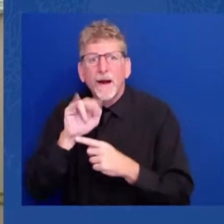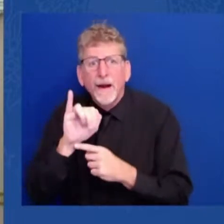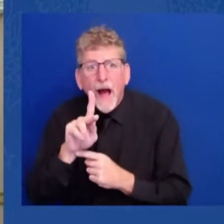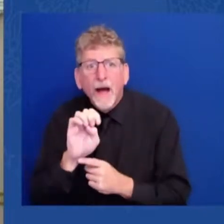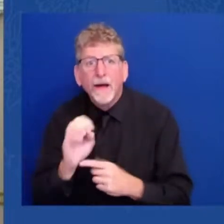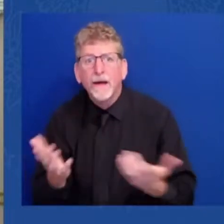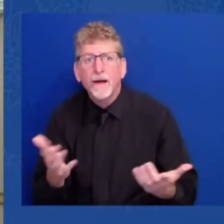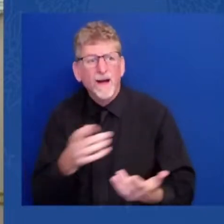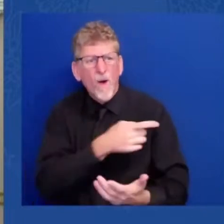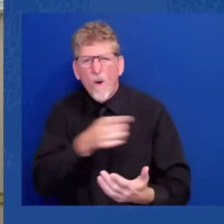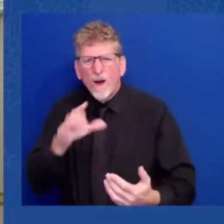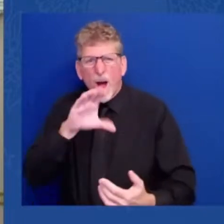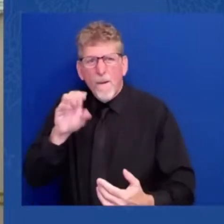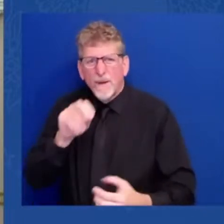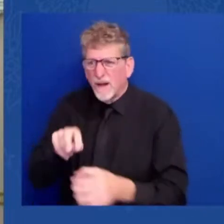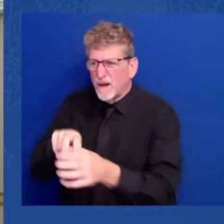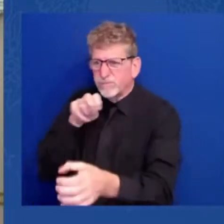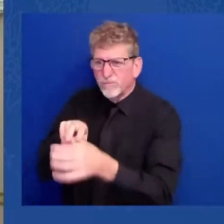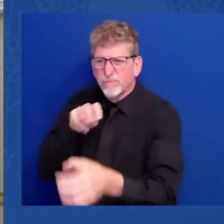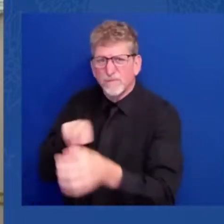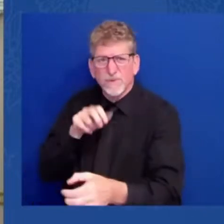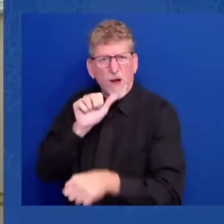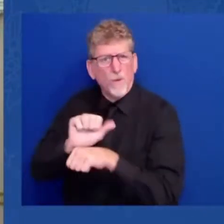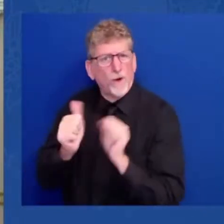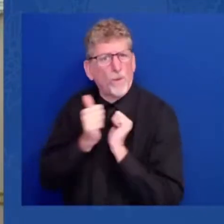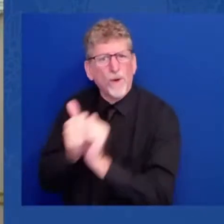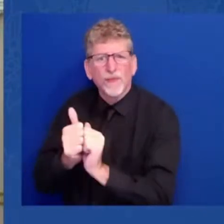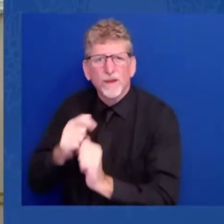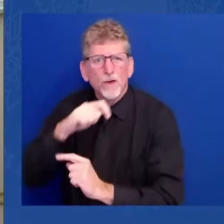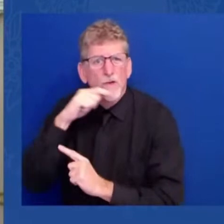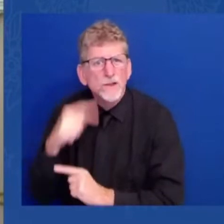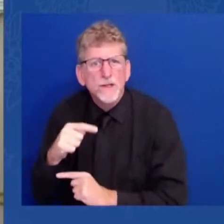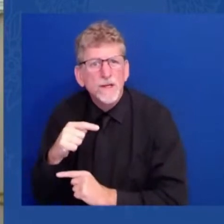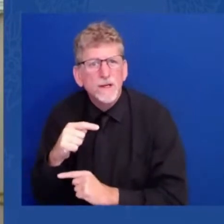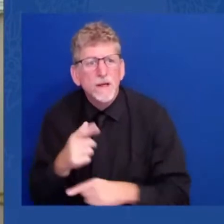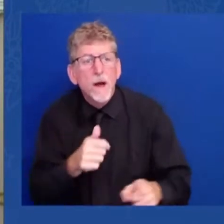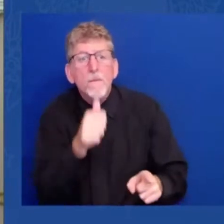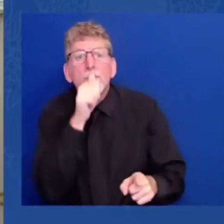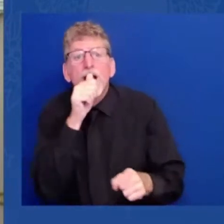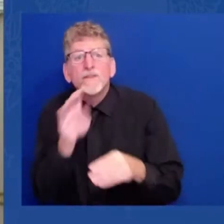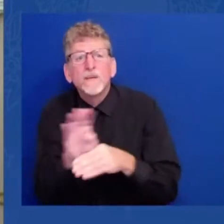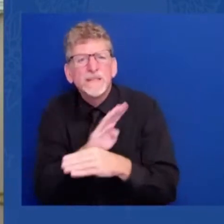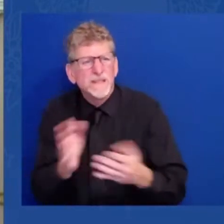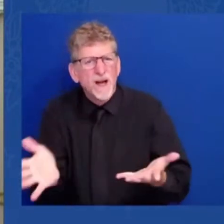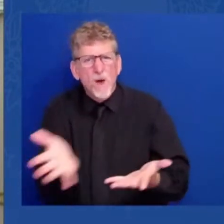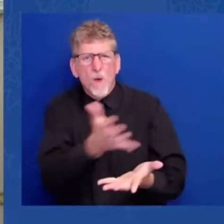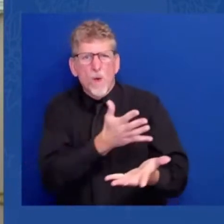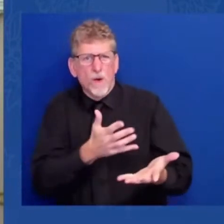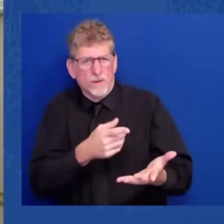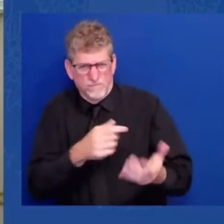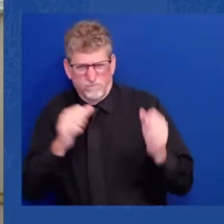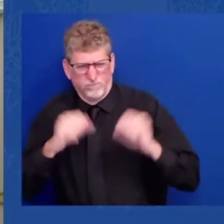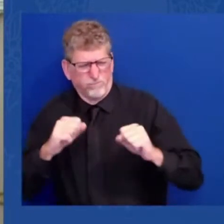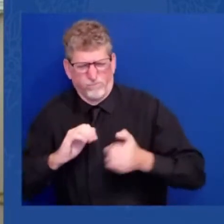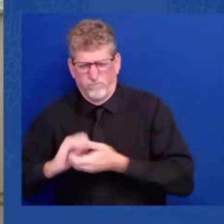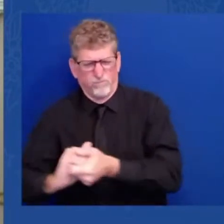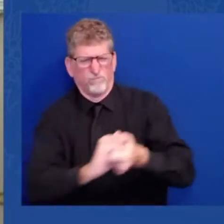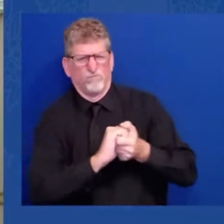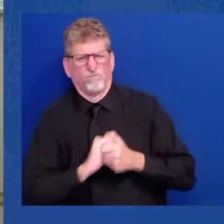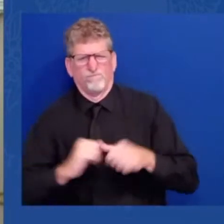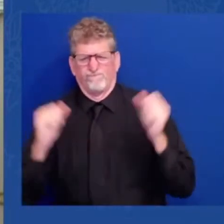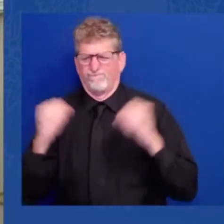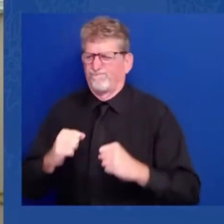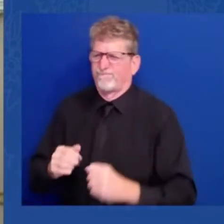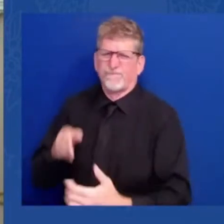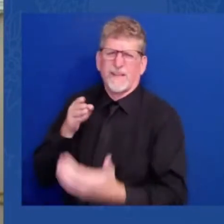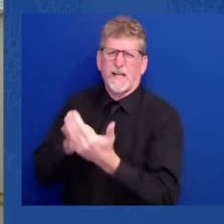private sector is united against Russia's vicious war of choice. The U.S. Department of Justice has assembled a dedicated task force to